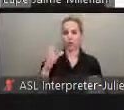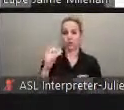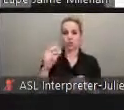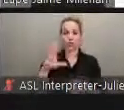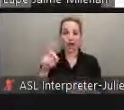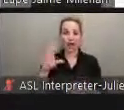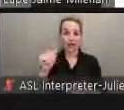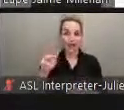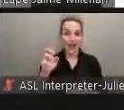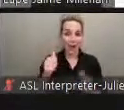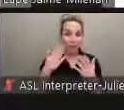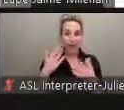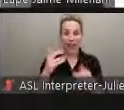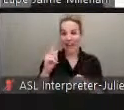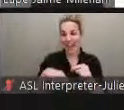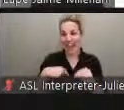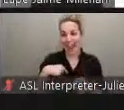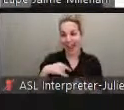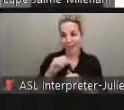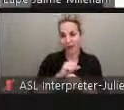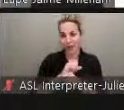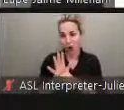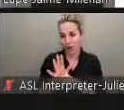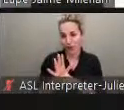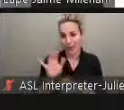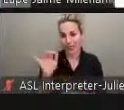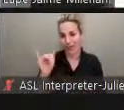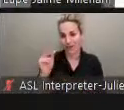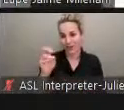can't have COVID past June of 2023.